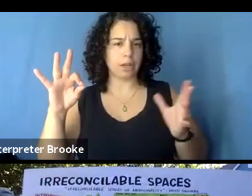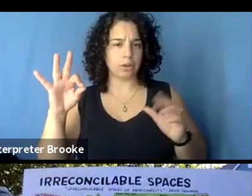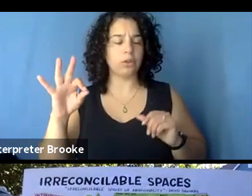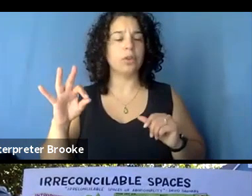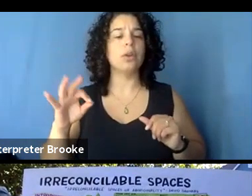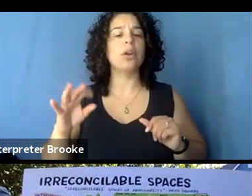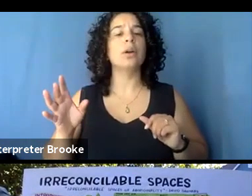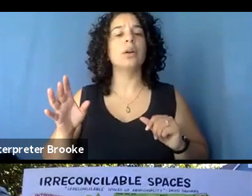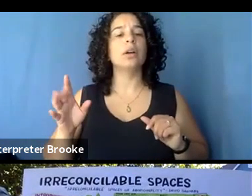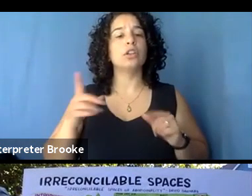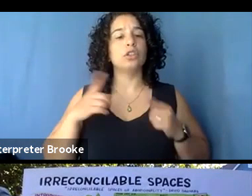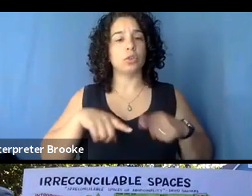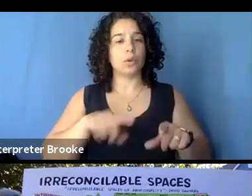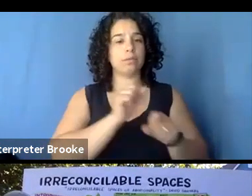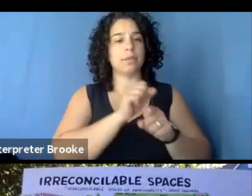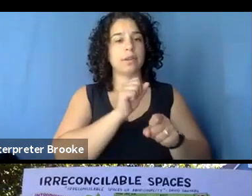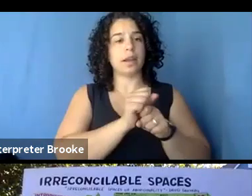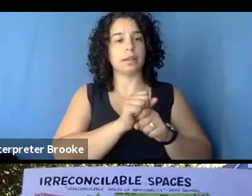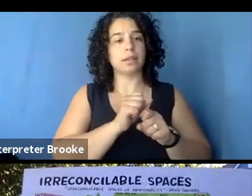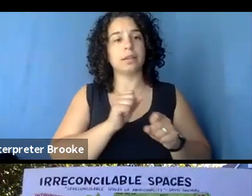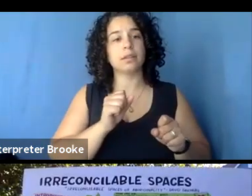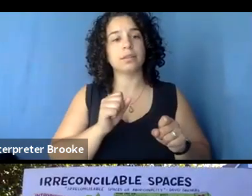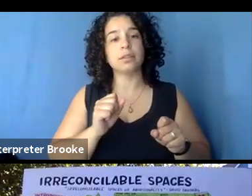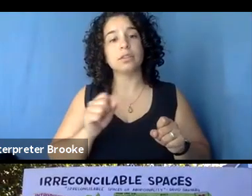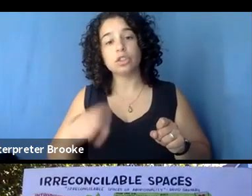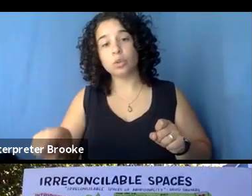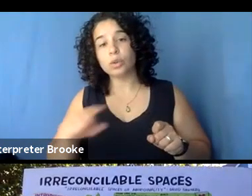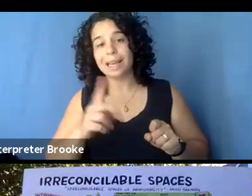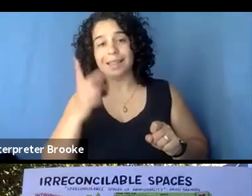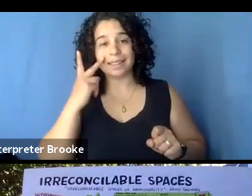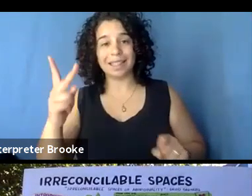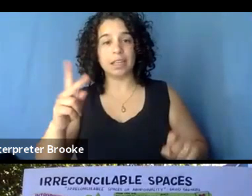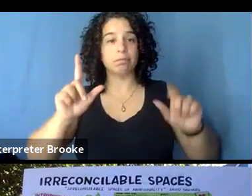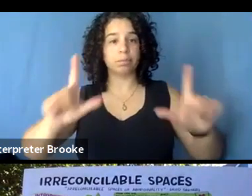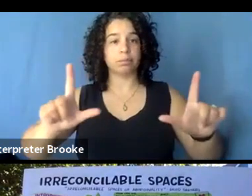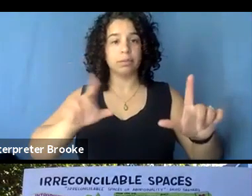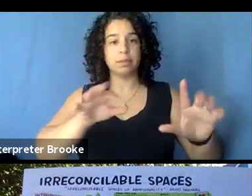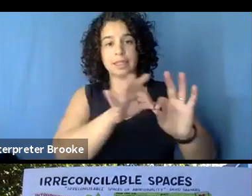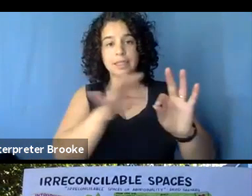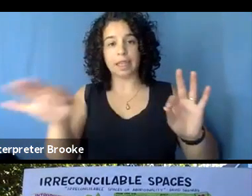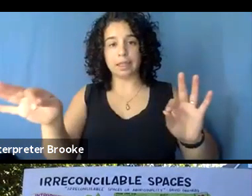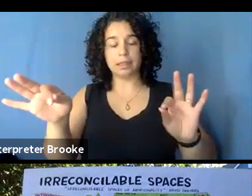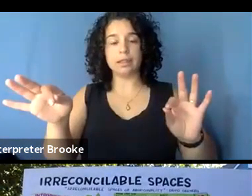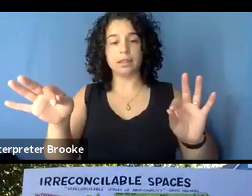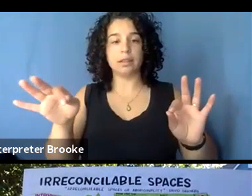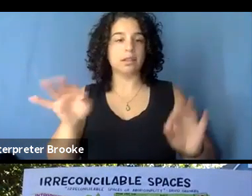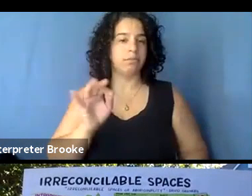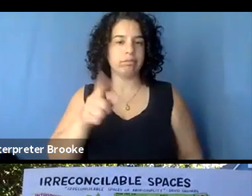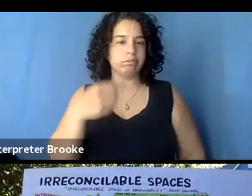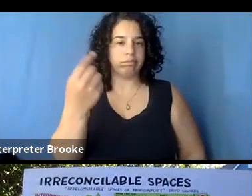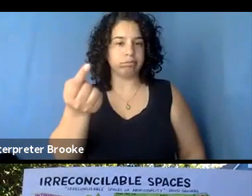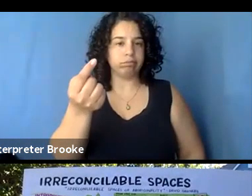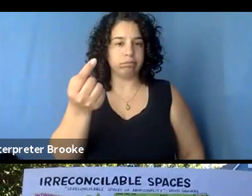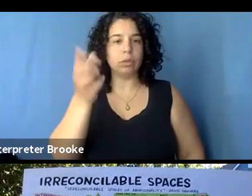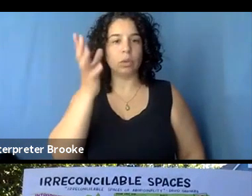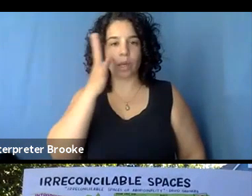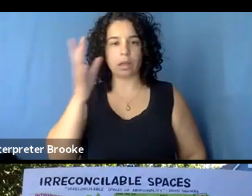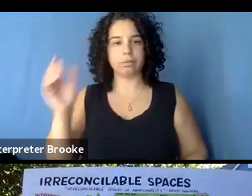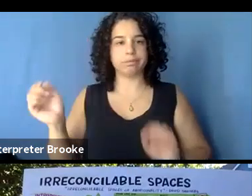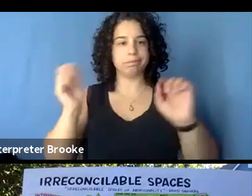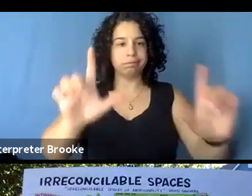of our task. We can, of course, see, so the only thing we will see on the screen is the task ahead of